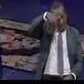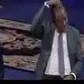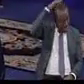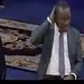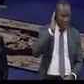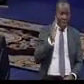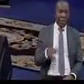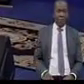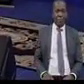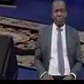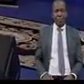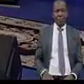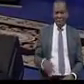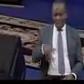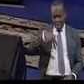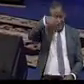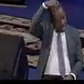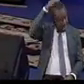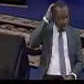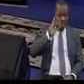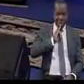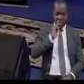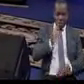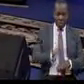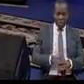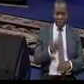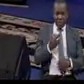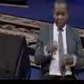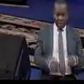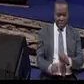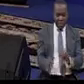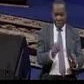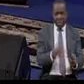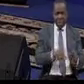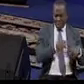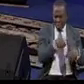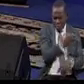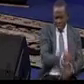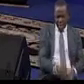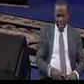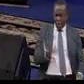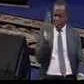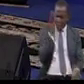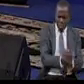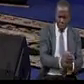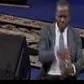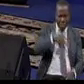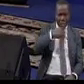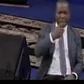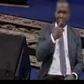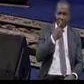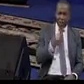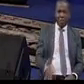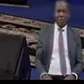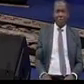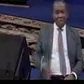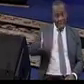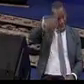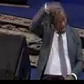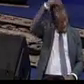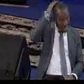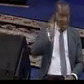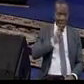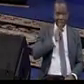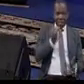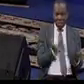go there, stop his mouth. A lion is waiting for me on the evangelistic field, go